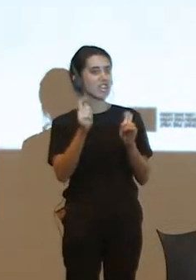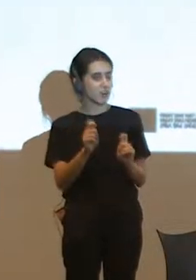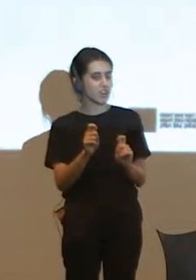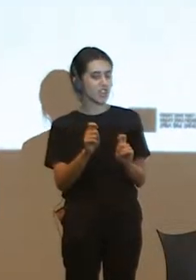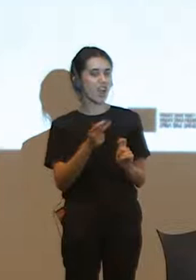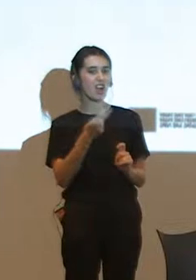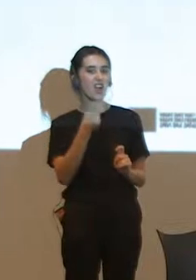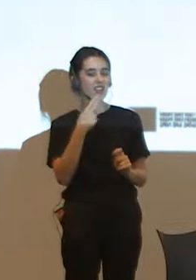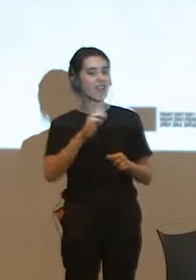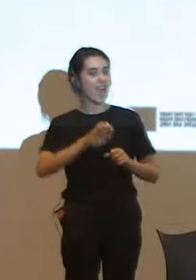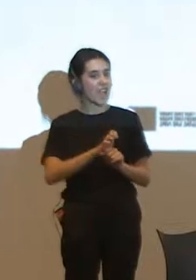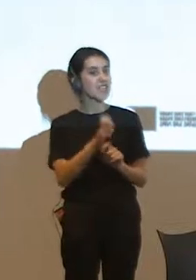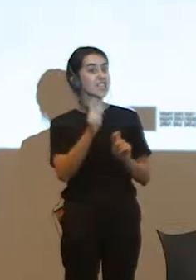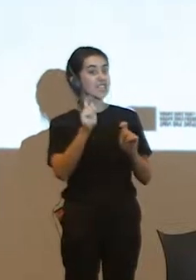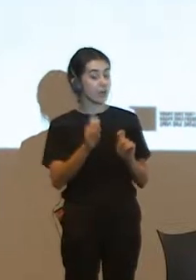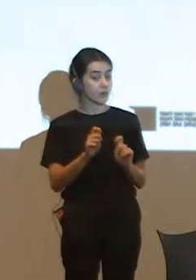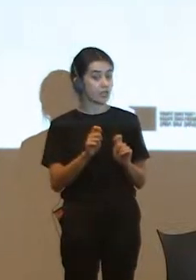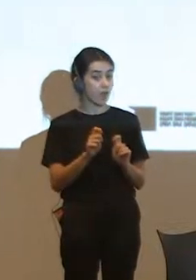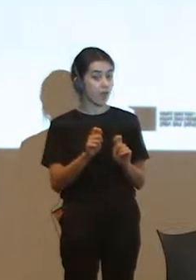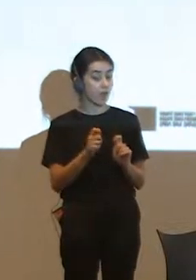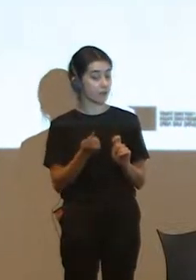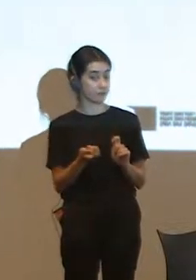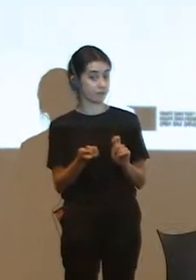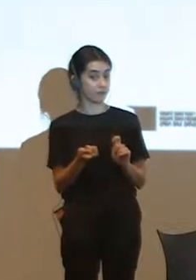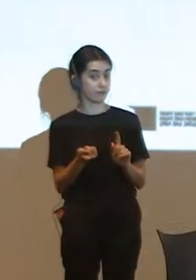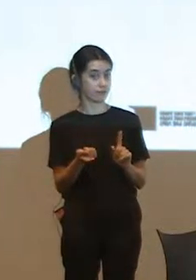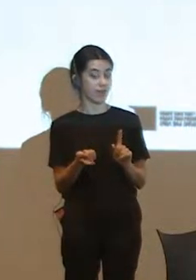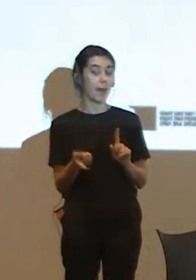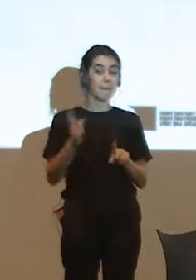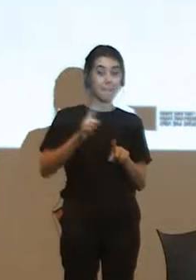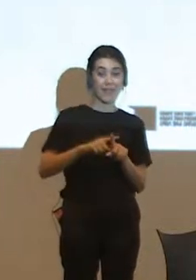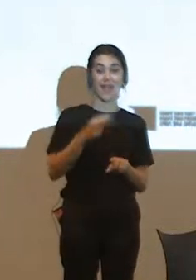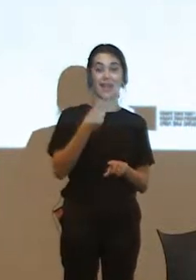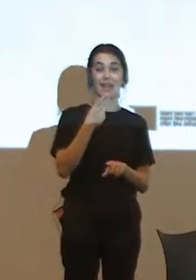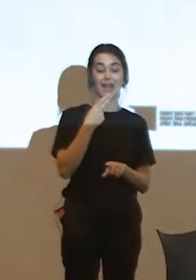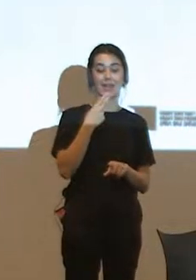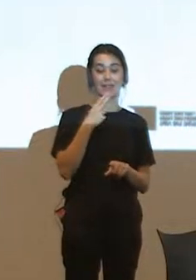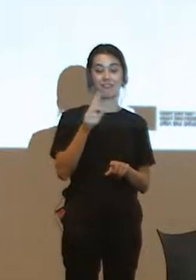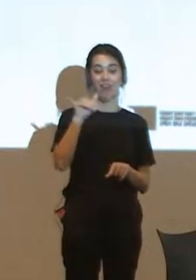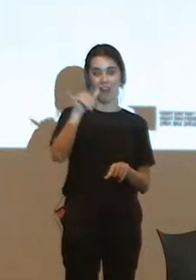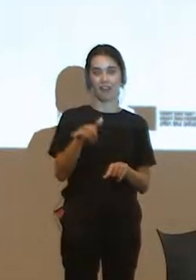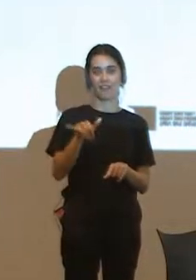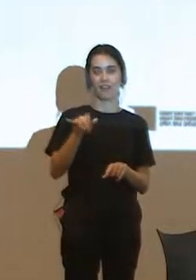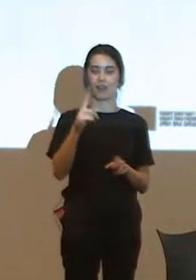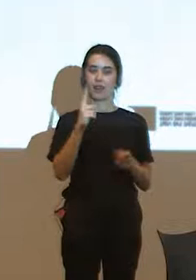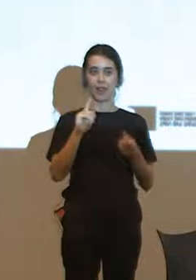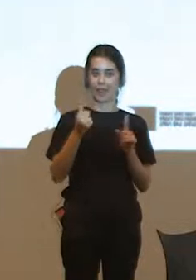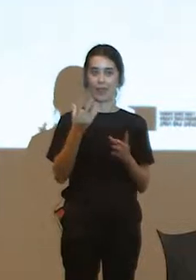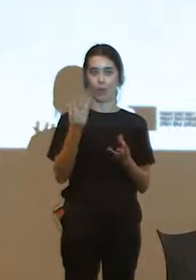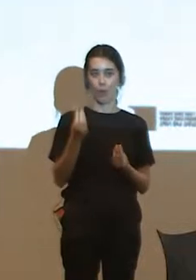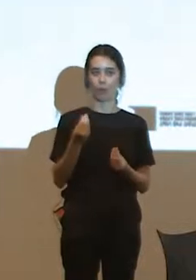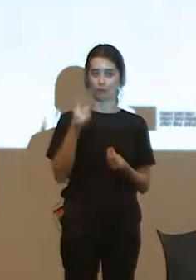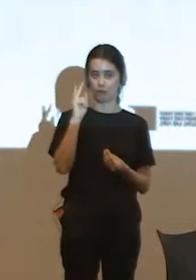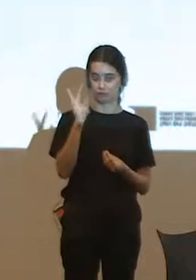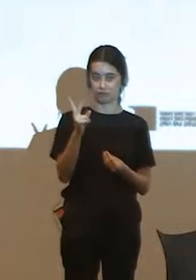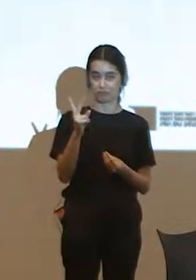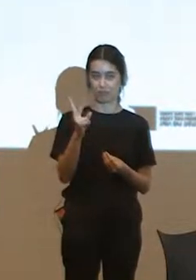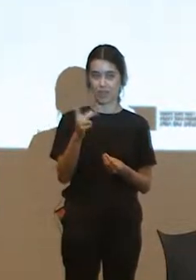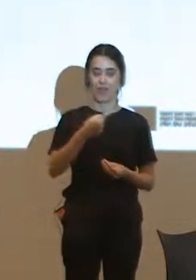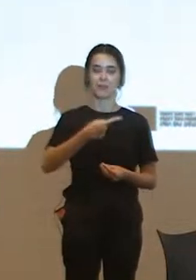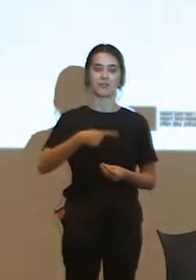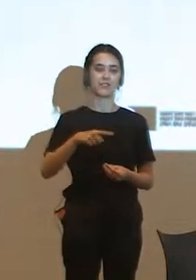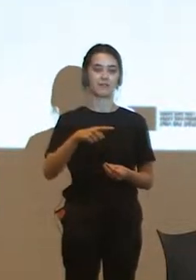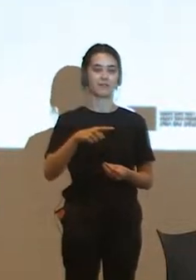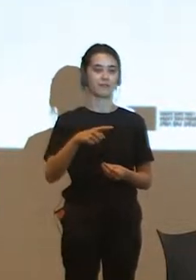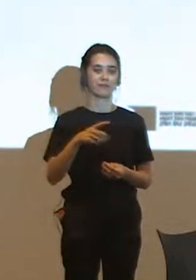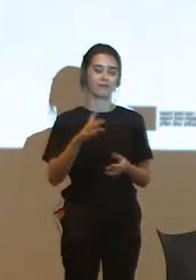wasn't um so that's that really changed um the discourse and we had a hard time explaining